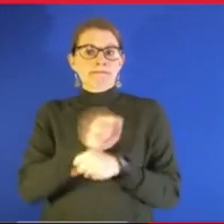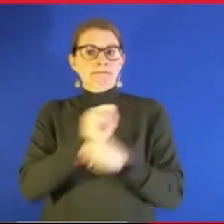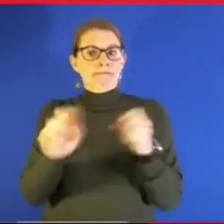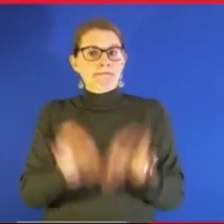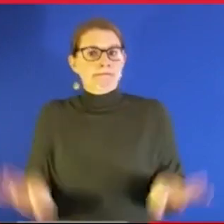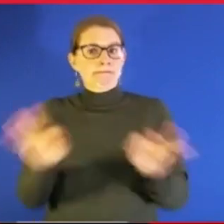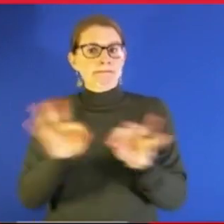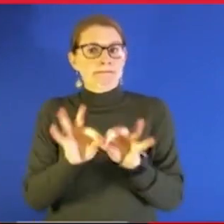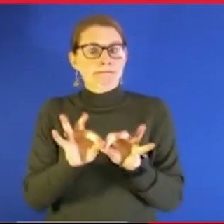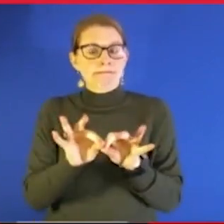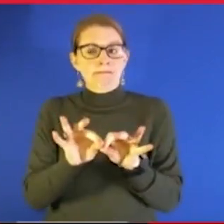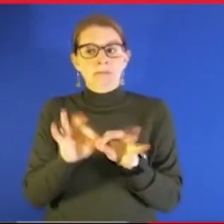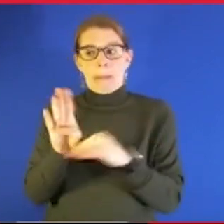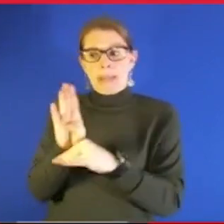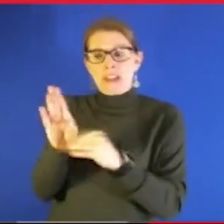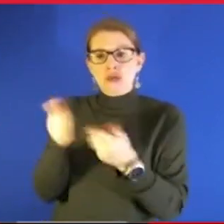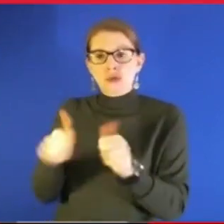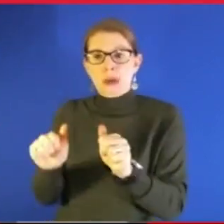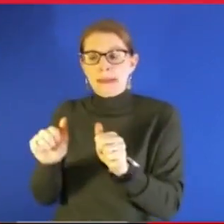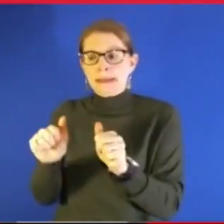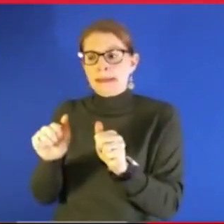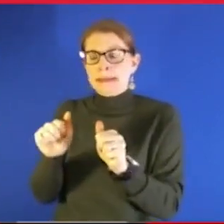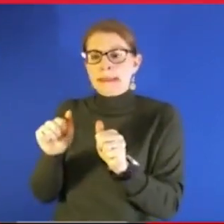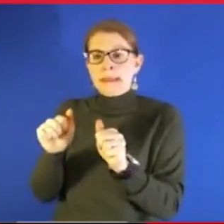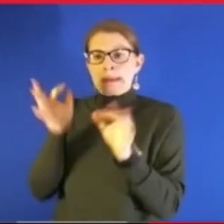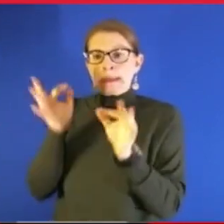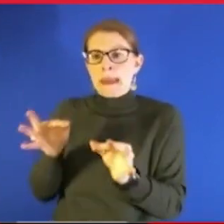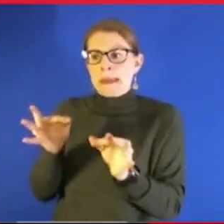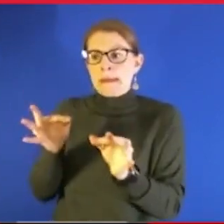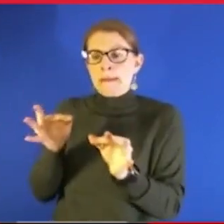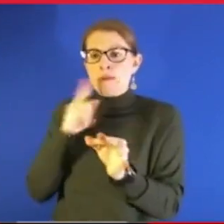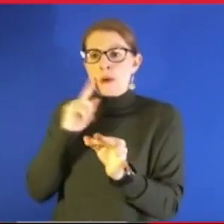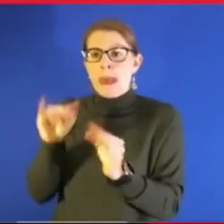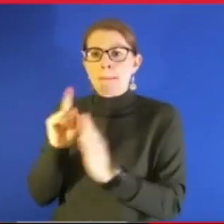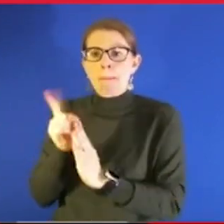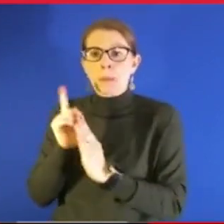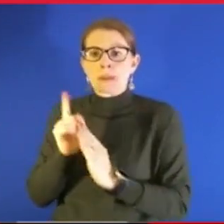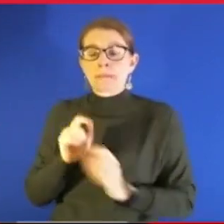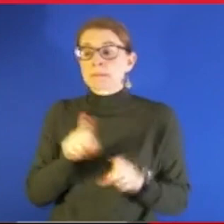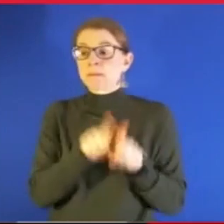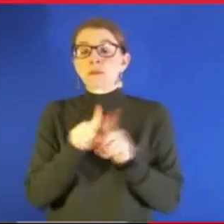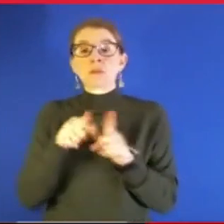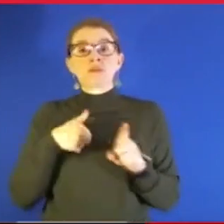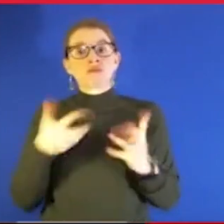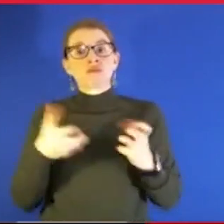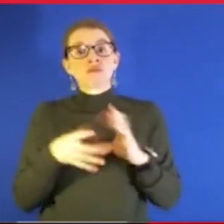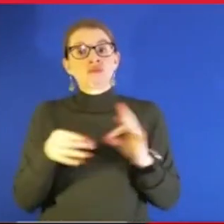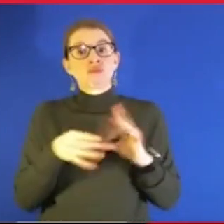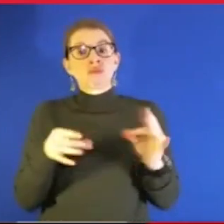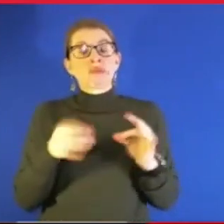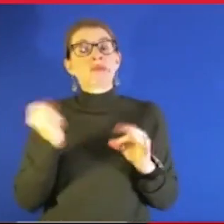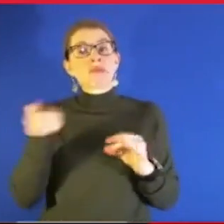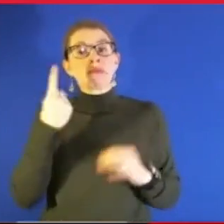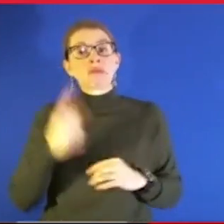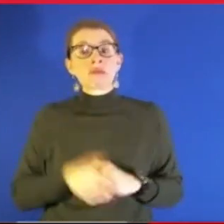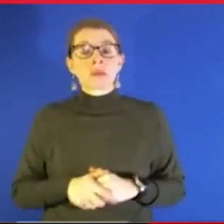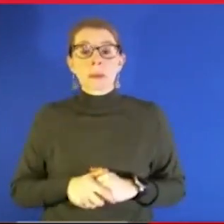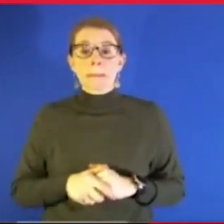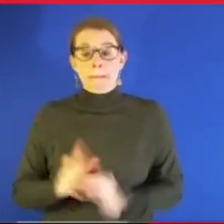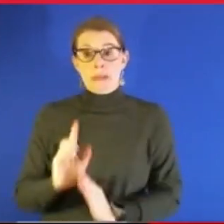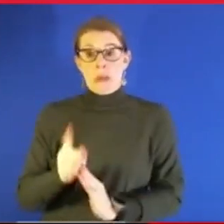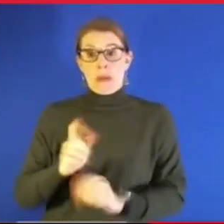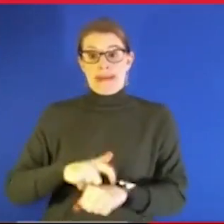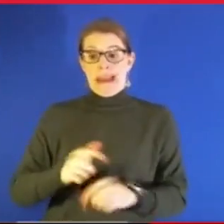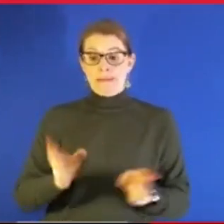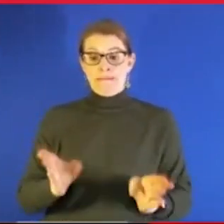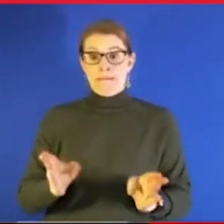to make smart decisions and reacting to the moment in time. I do want to also say that while this is a moment in time